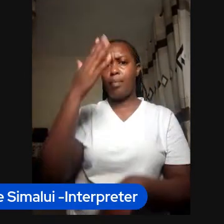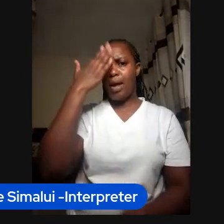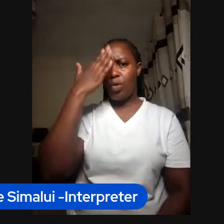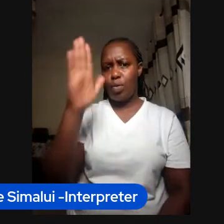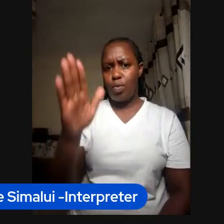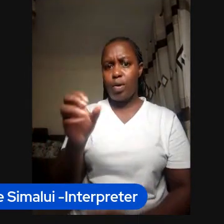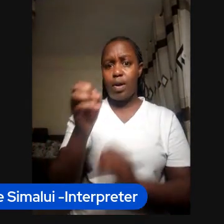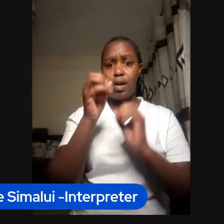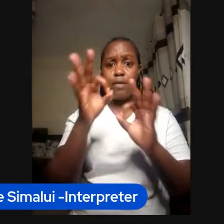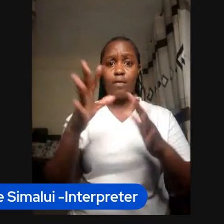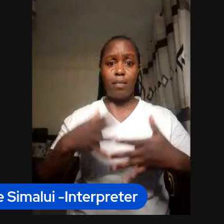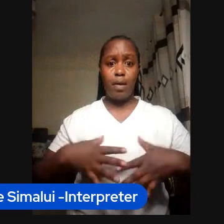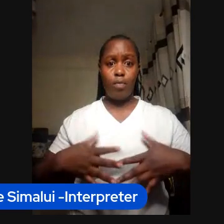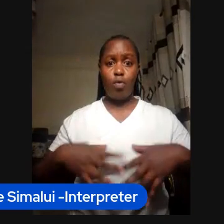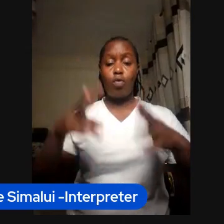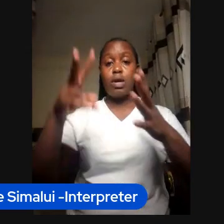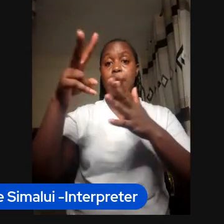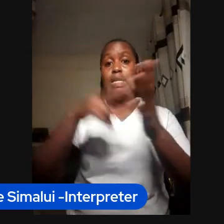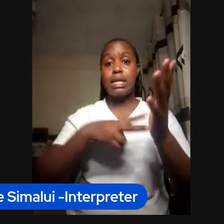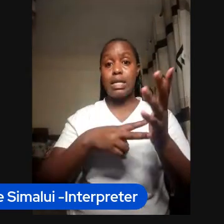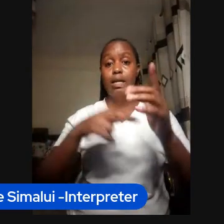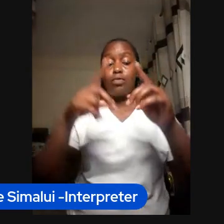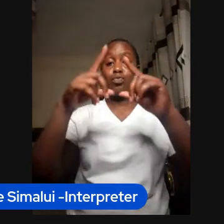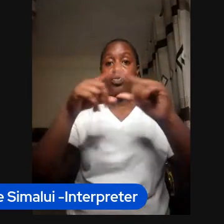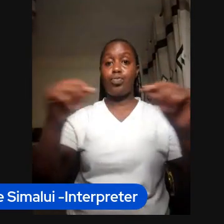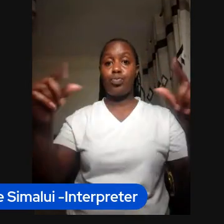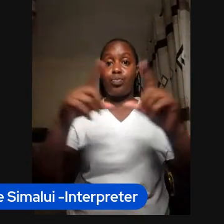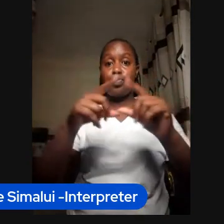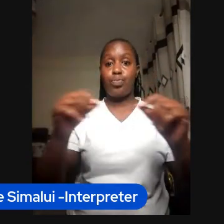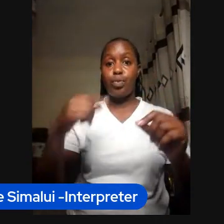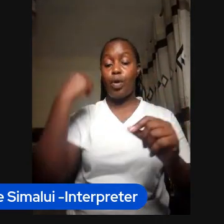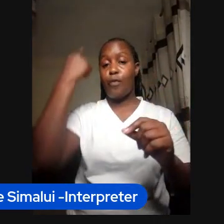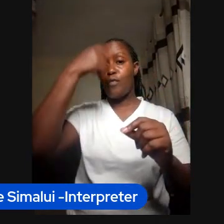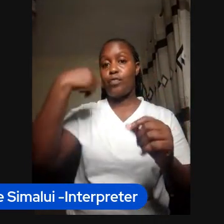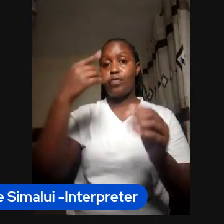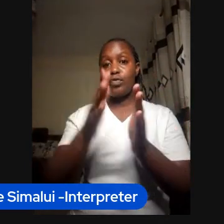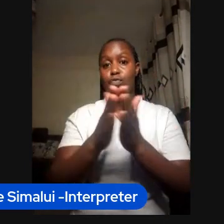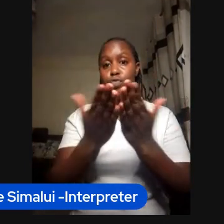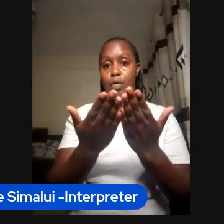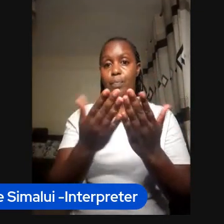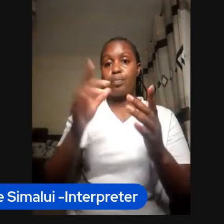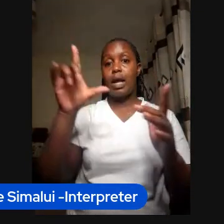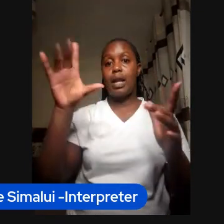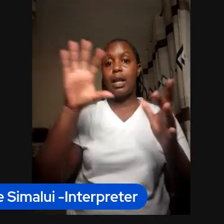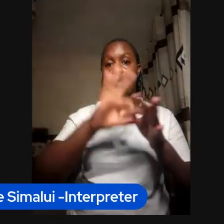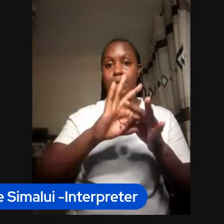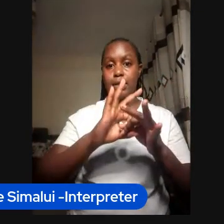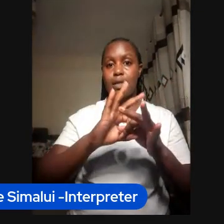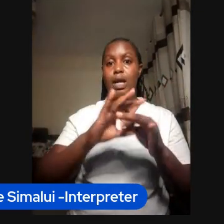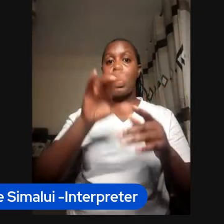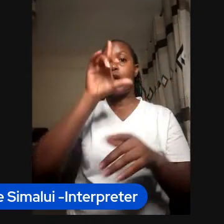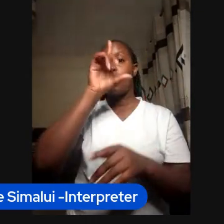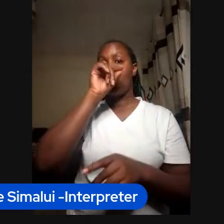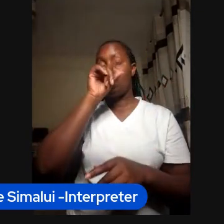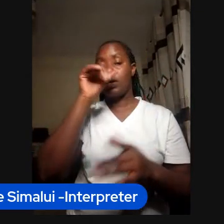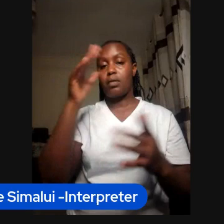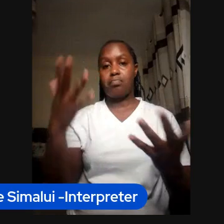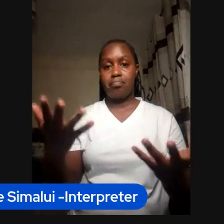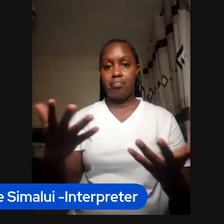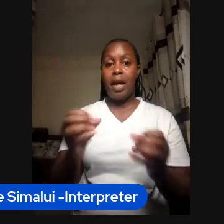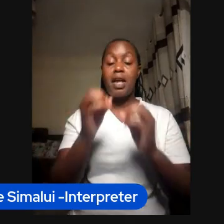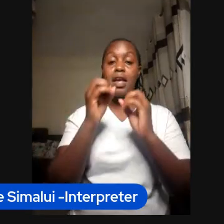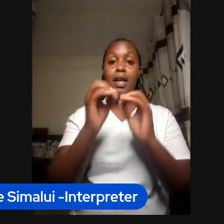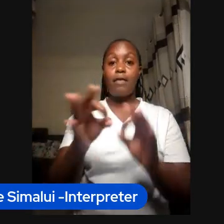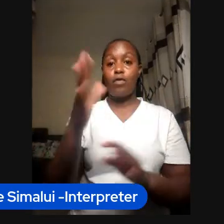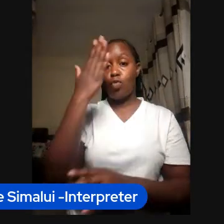to read the captions on Facebook, on LinkedIn, and on Twitter, and I hope they do. If you notice lately, most of the platforms